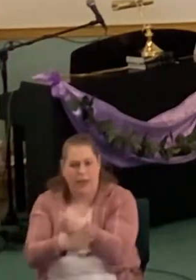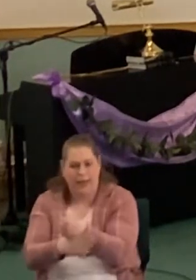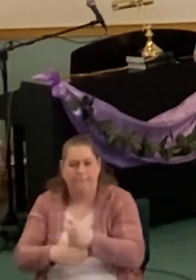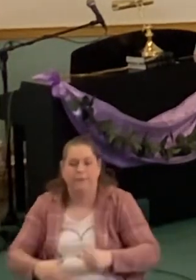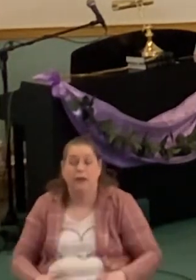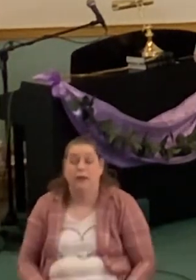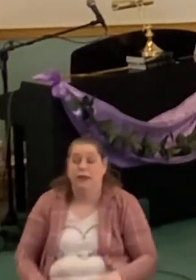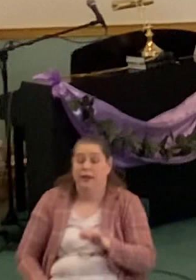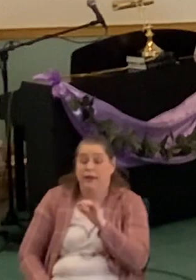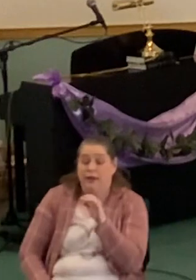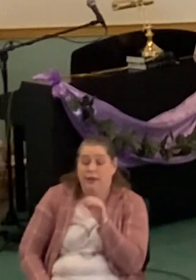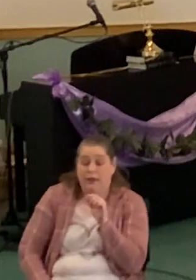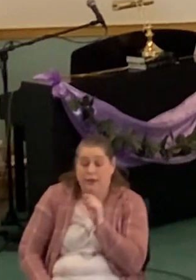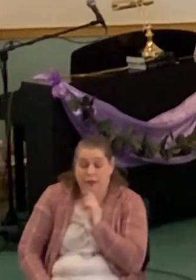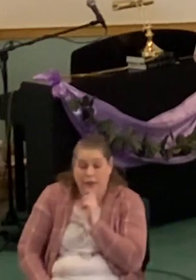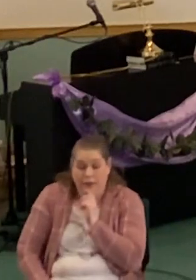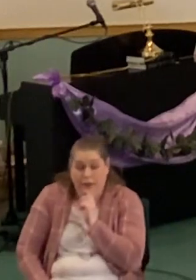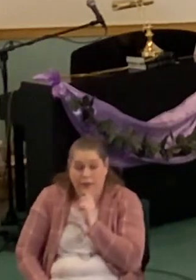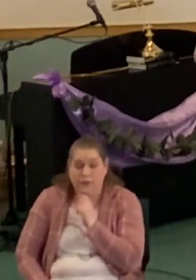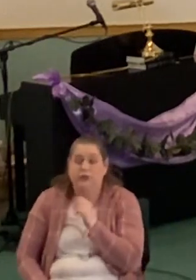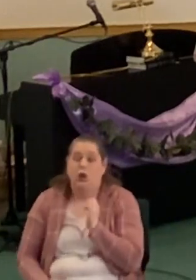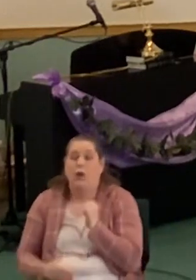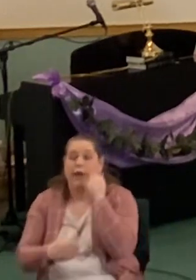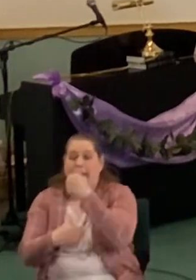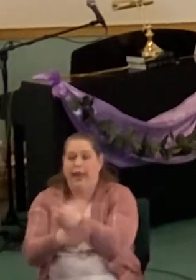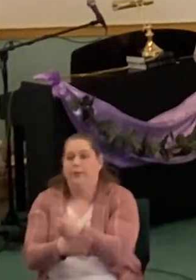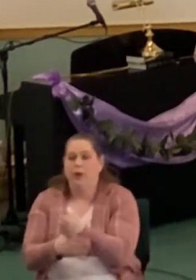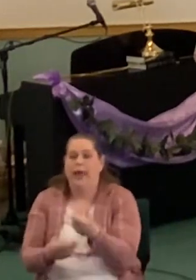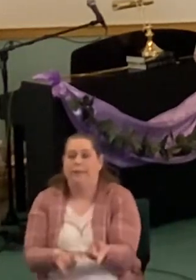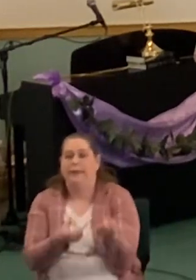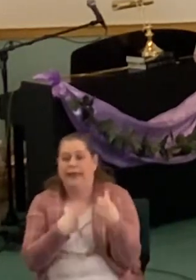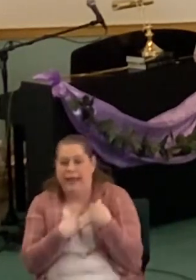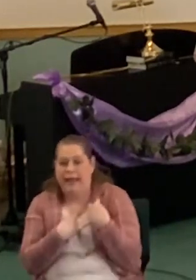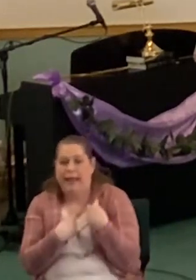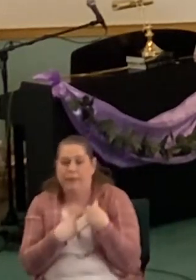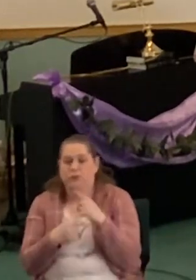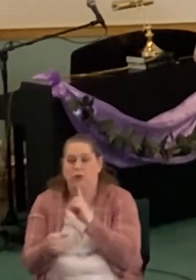was God's promise to Abraham. So Abraham came to the promised land, and then